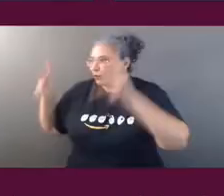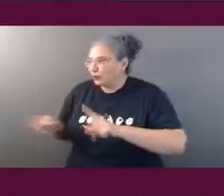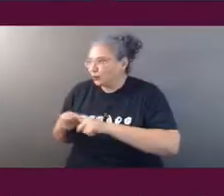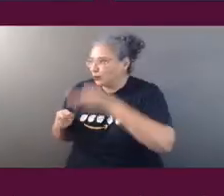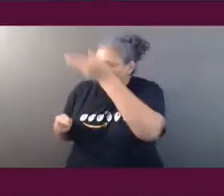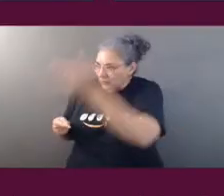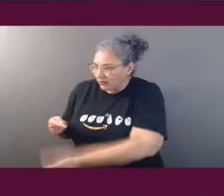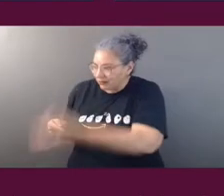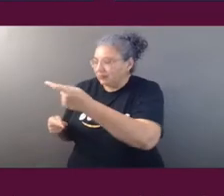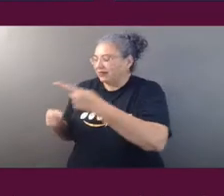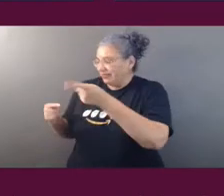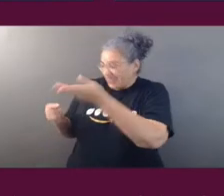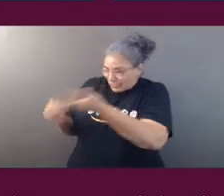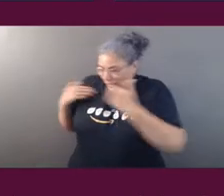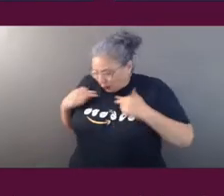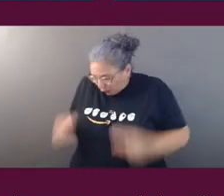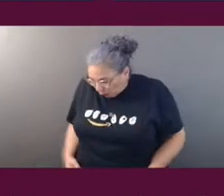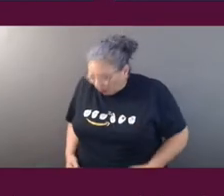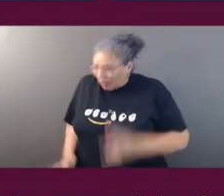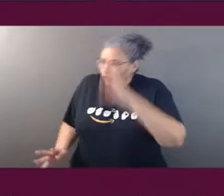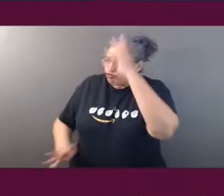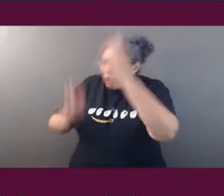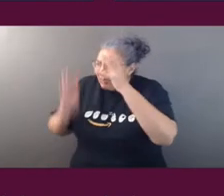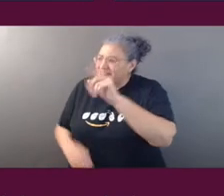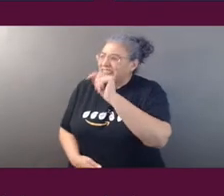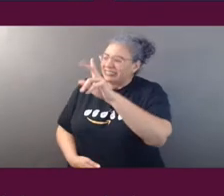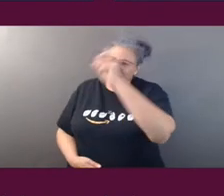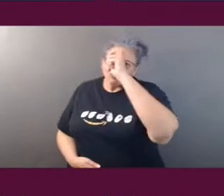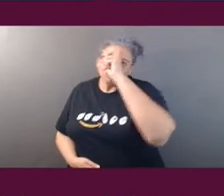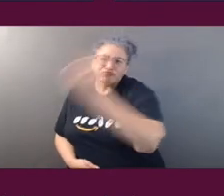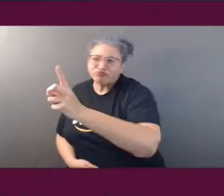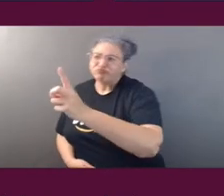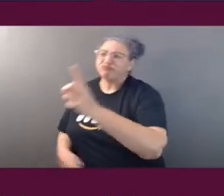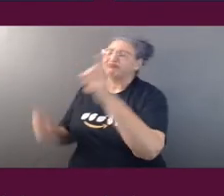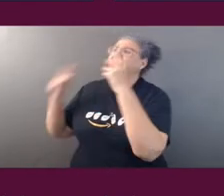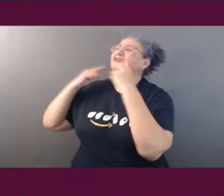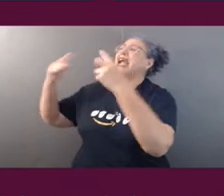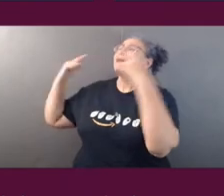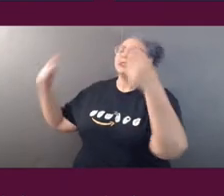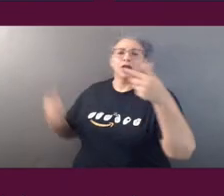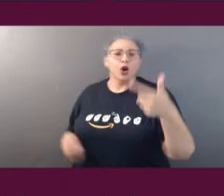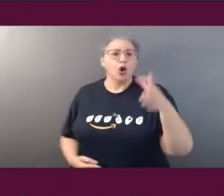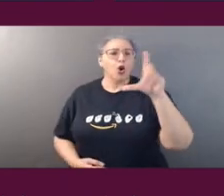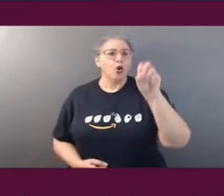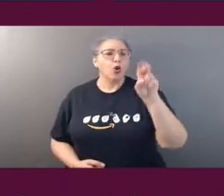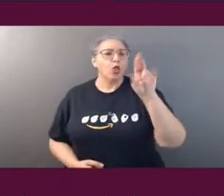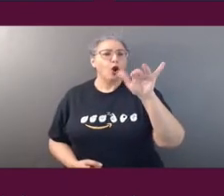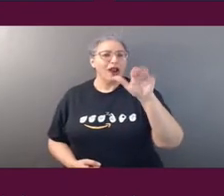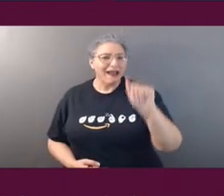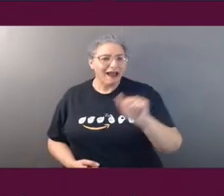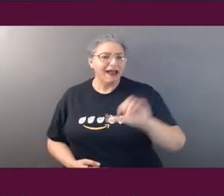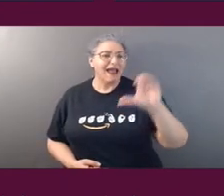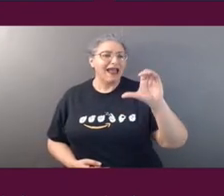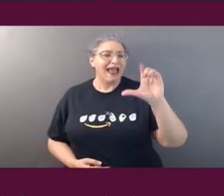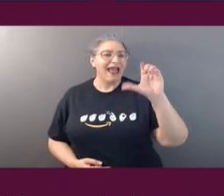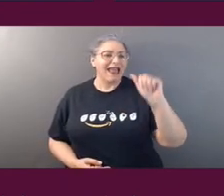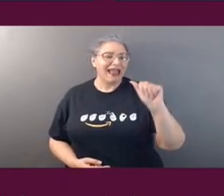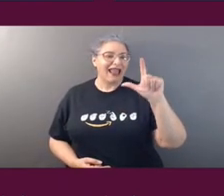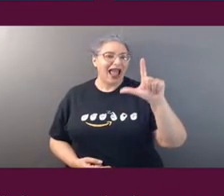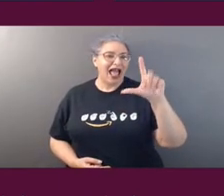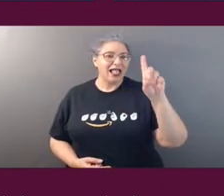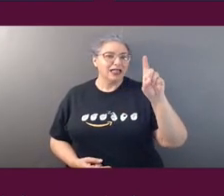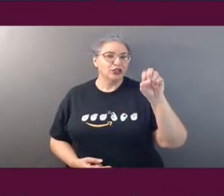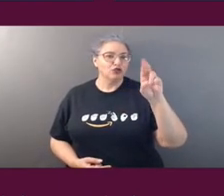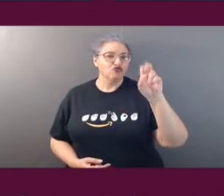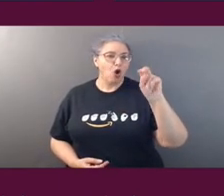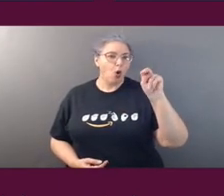incomparable human being, creative, television, just savant and legend, Gloria Calderon Kellett.